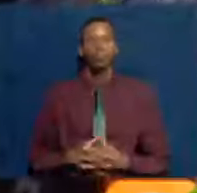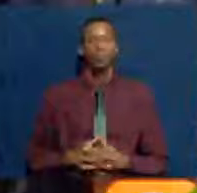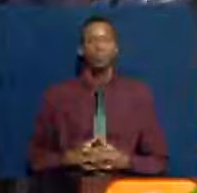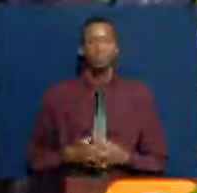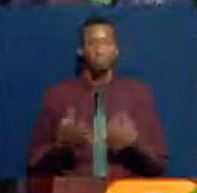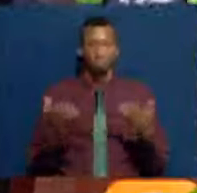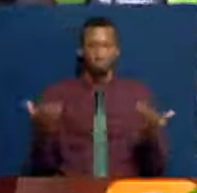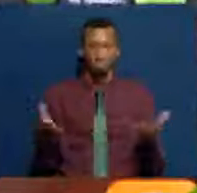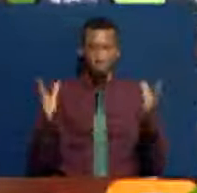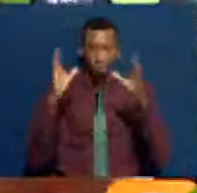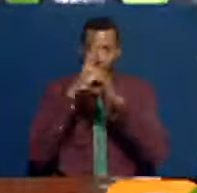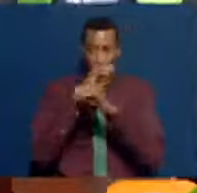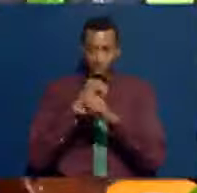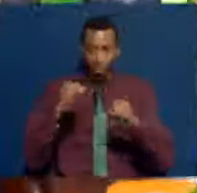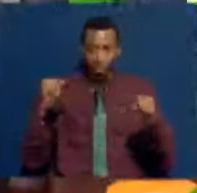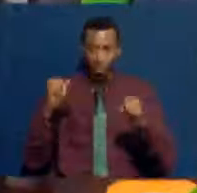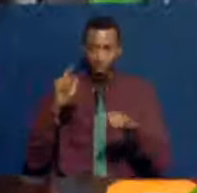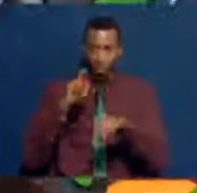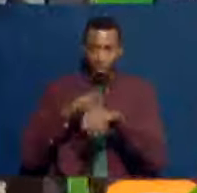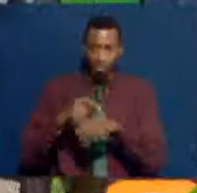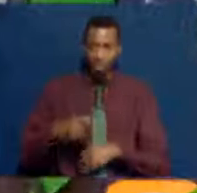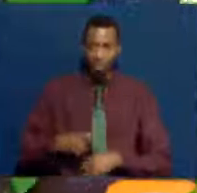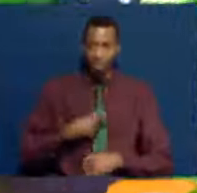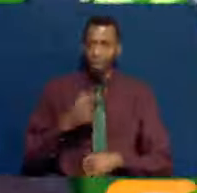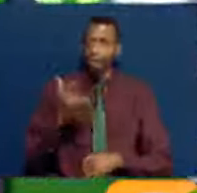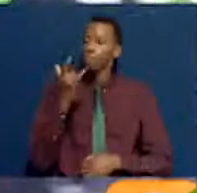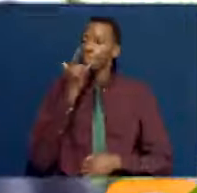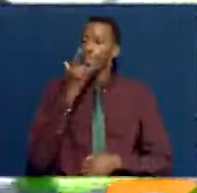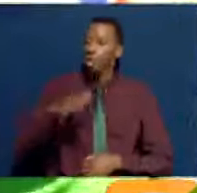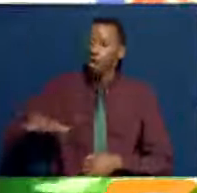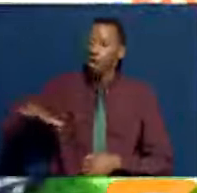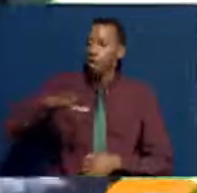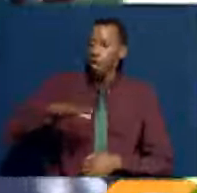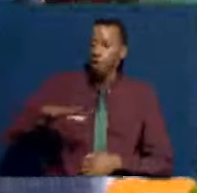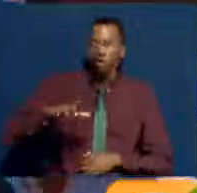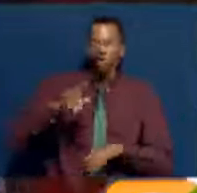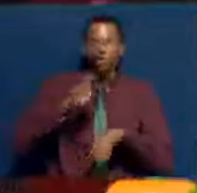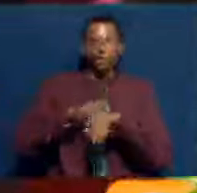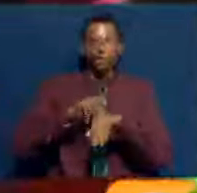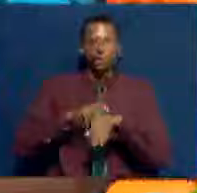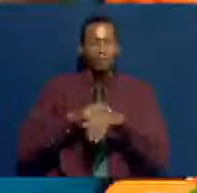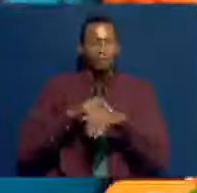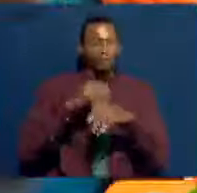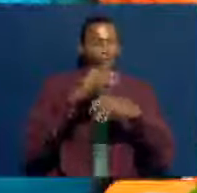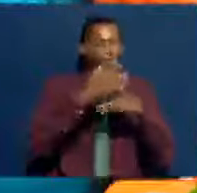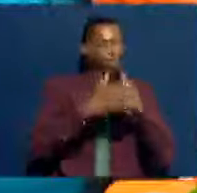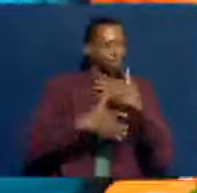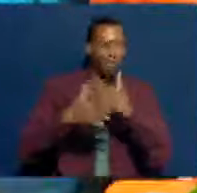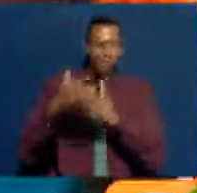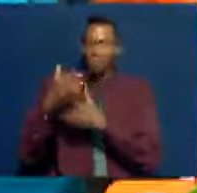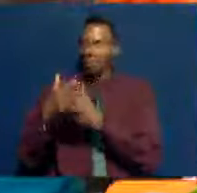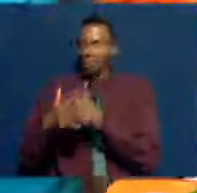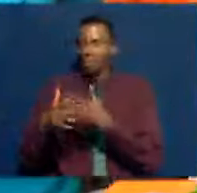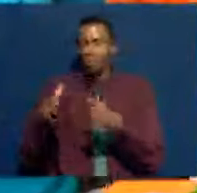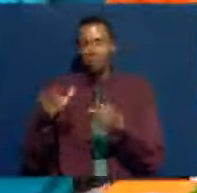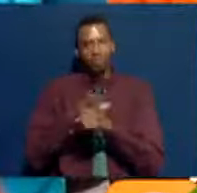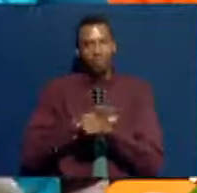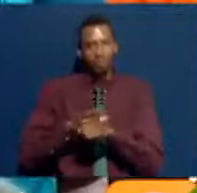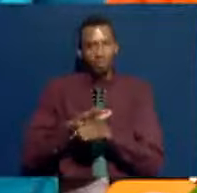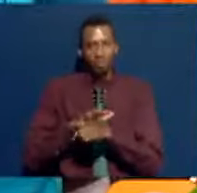The president's visit to the Nyanza region came amidst a trail of bloodshed.